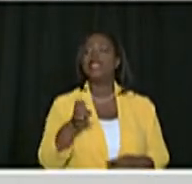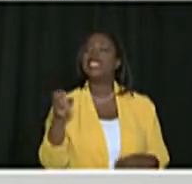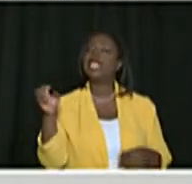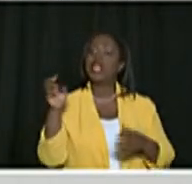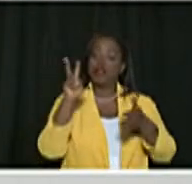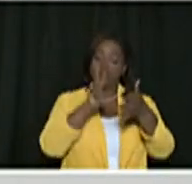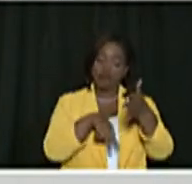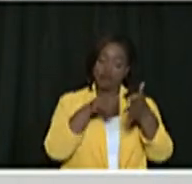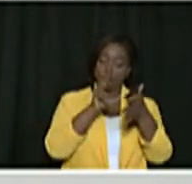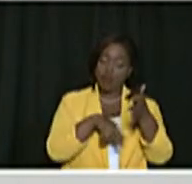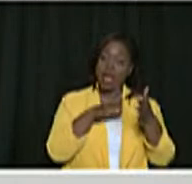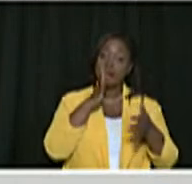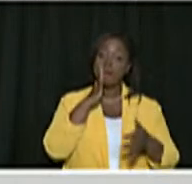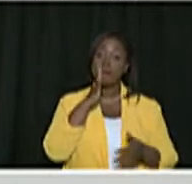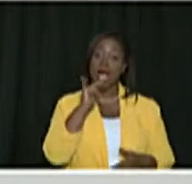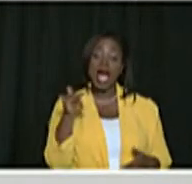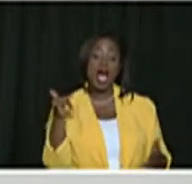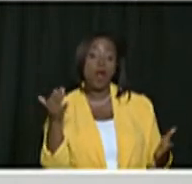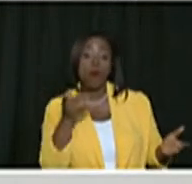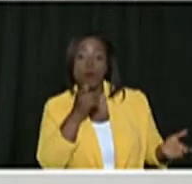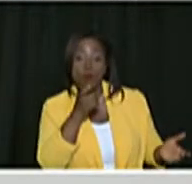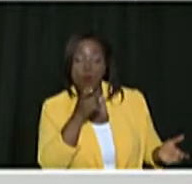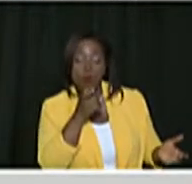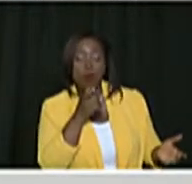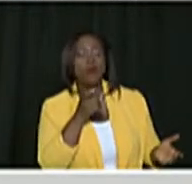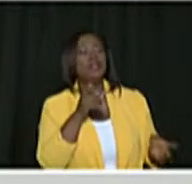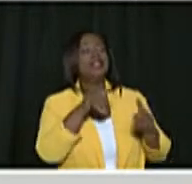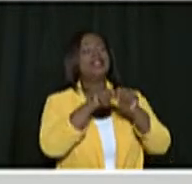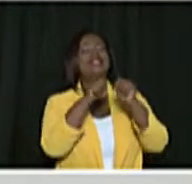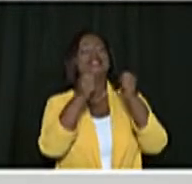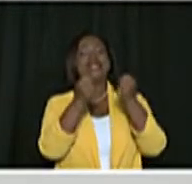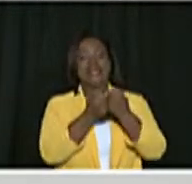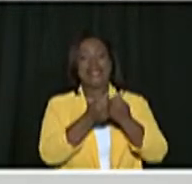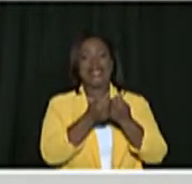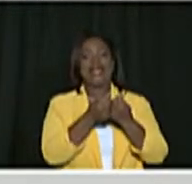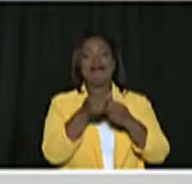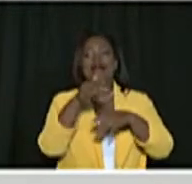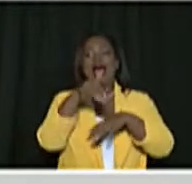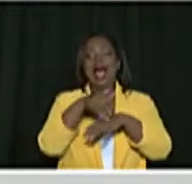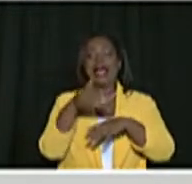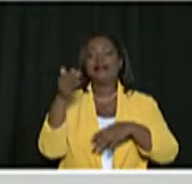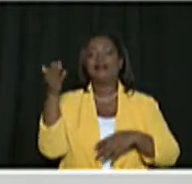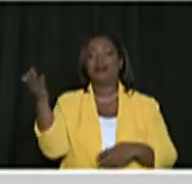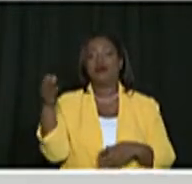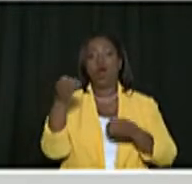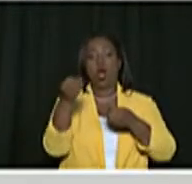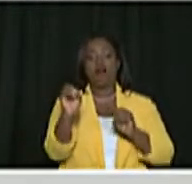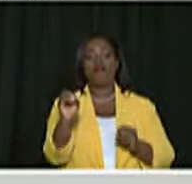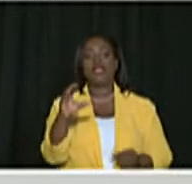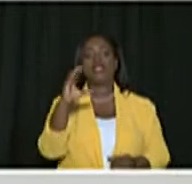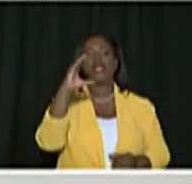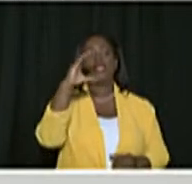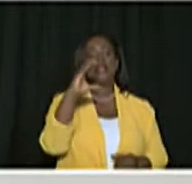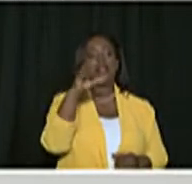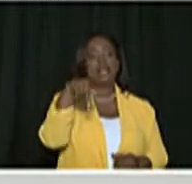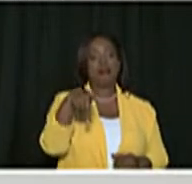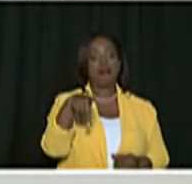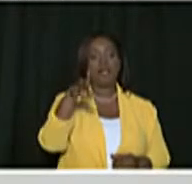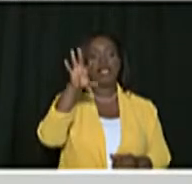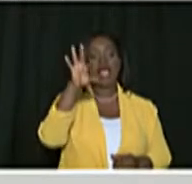read by the team at the CPFSA, and whatever actions need to be taken will be taken. But in the